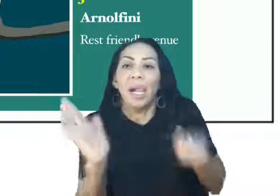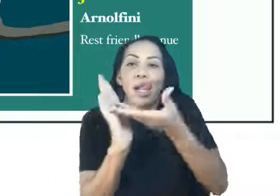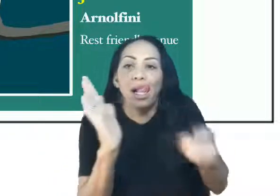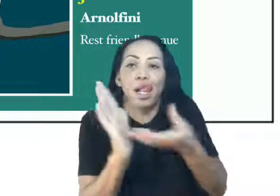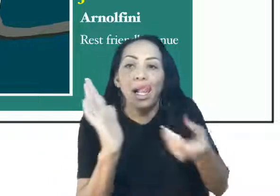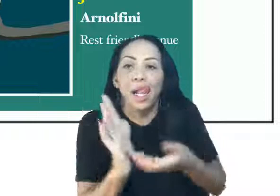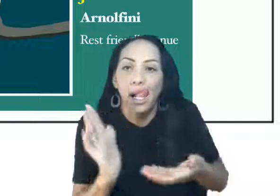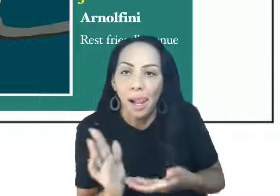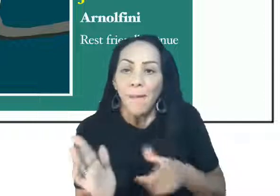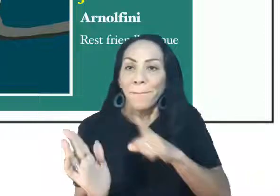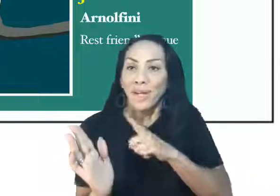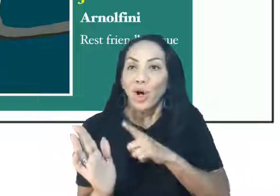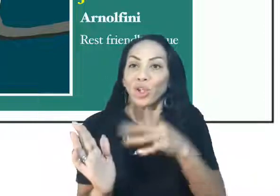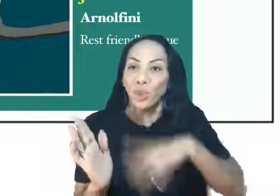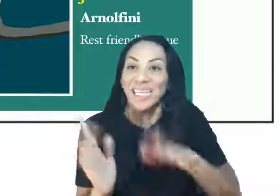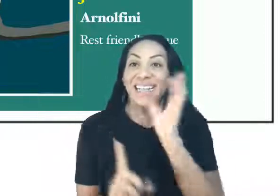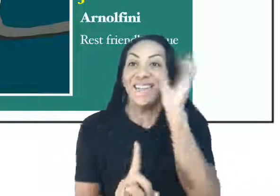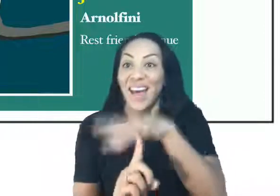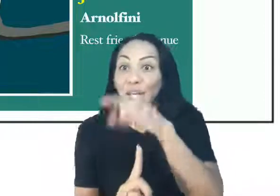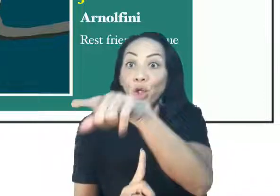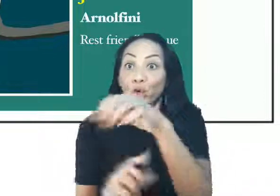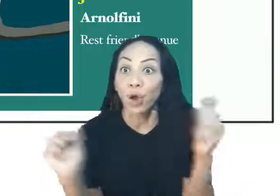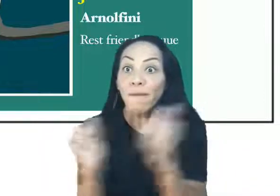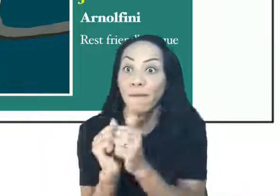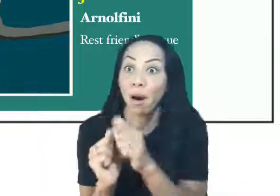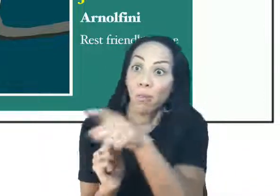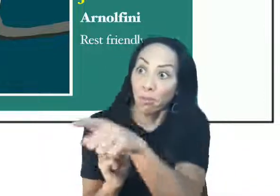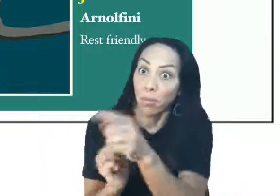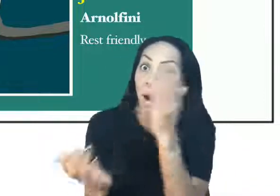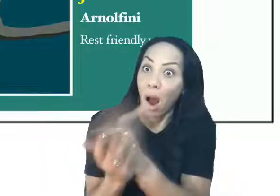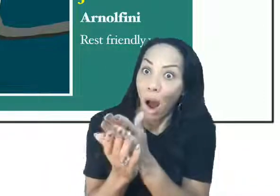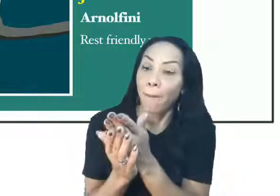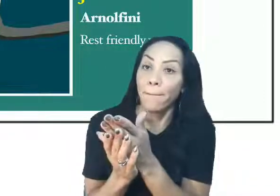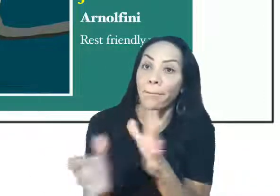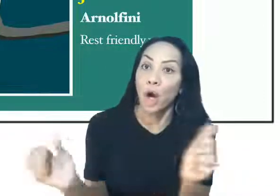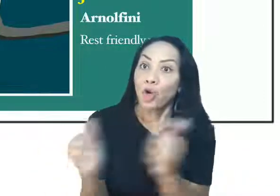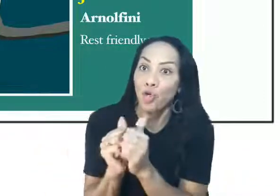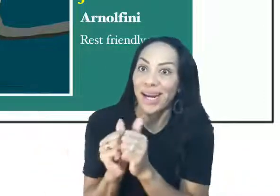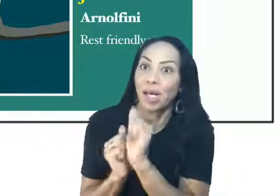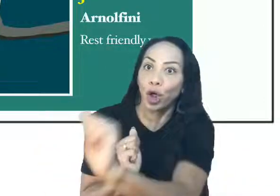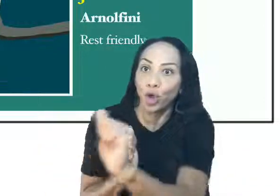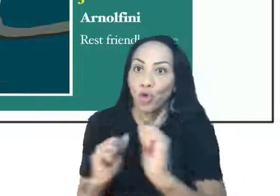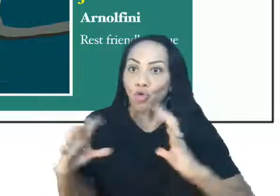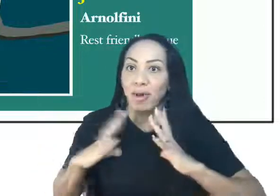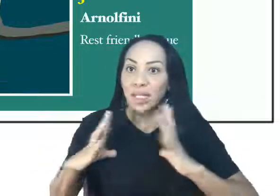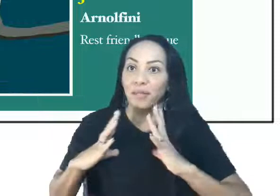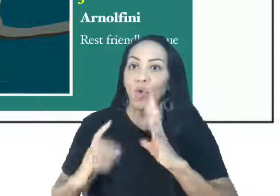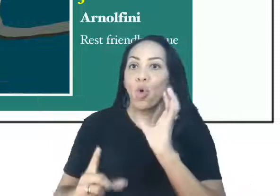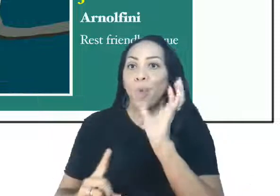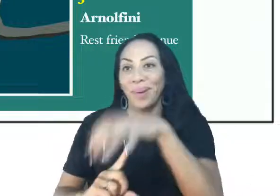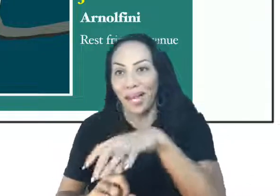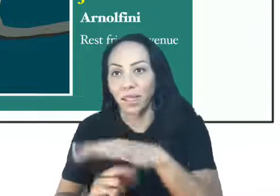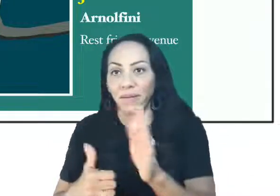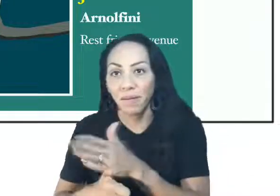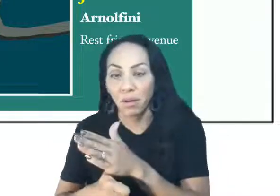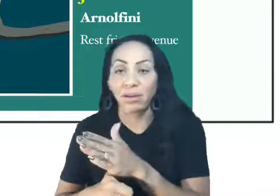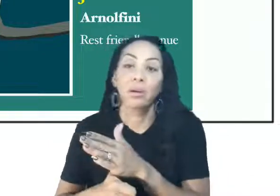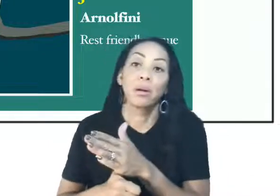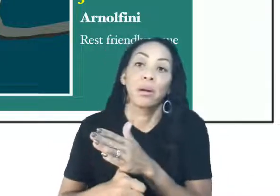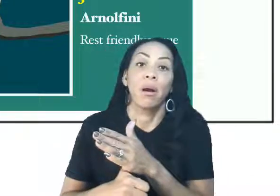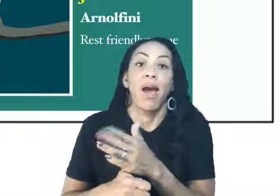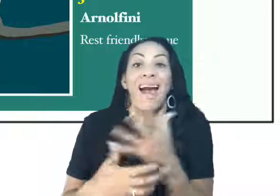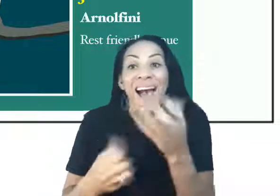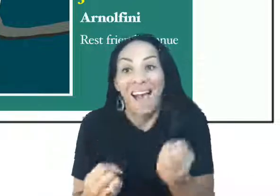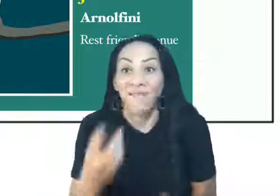those people in maybe an unsafe situation. So we've gone with these 3, and I'm hoping this will grow.